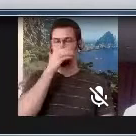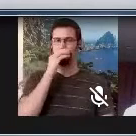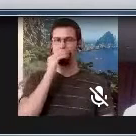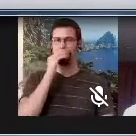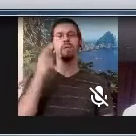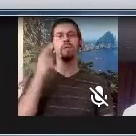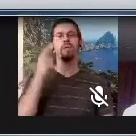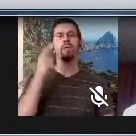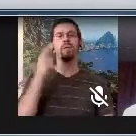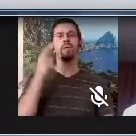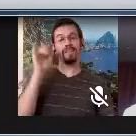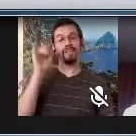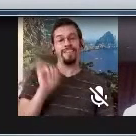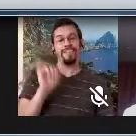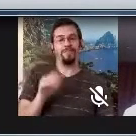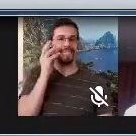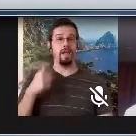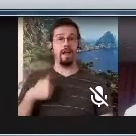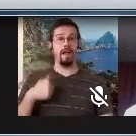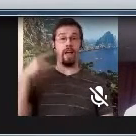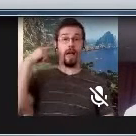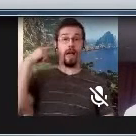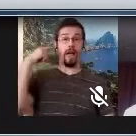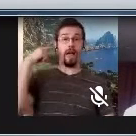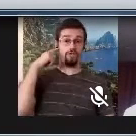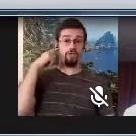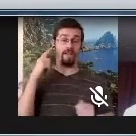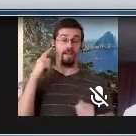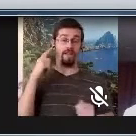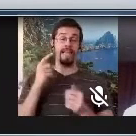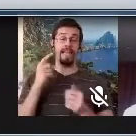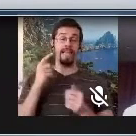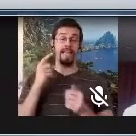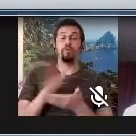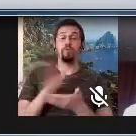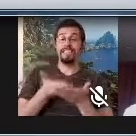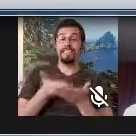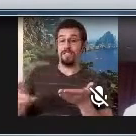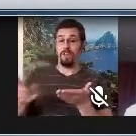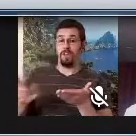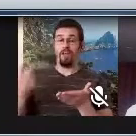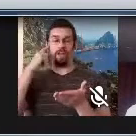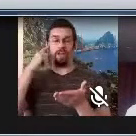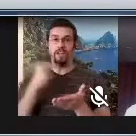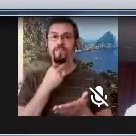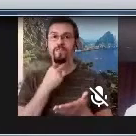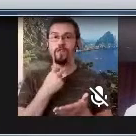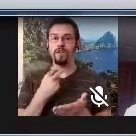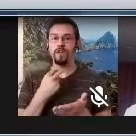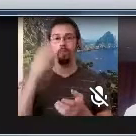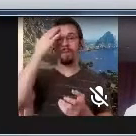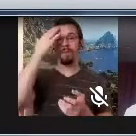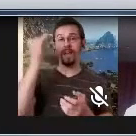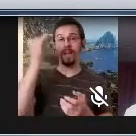an instrument for the sound of a human voice. Because for a fleeting moment, the articulation of the